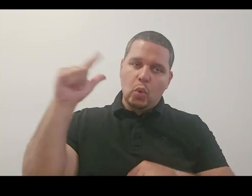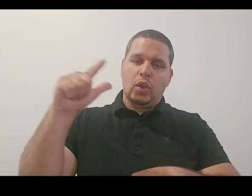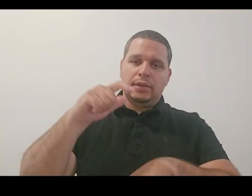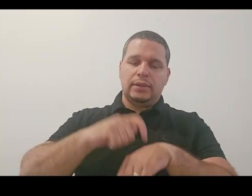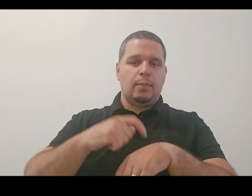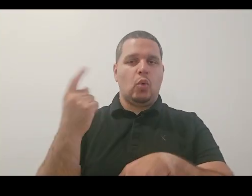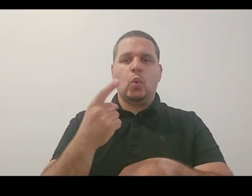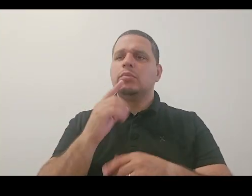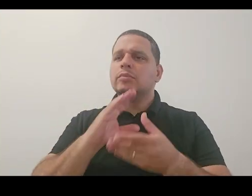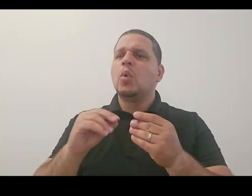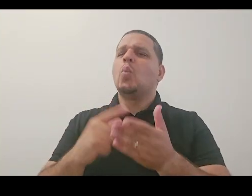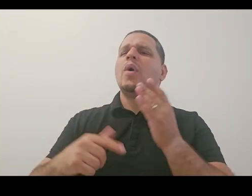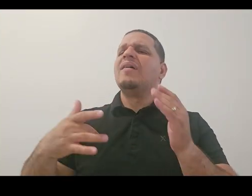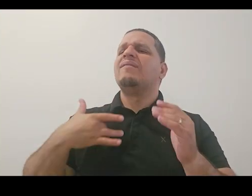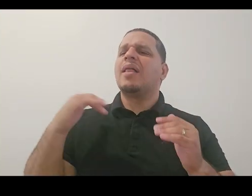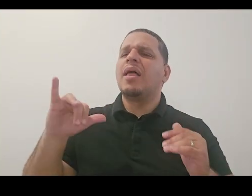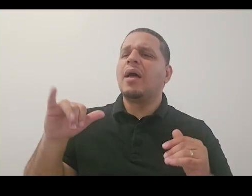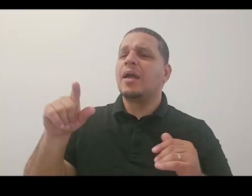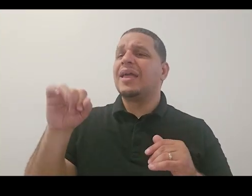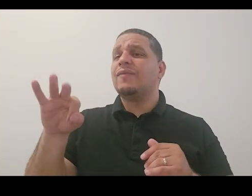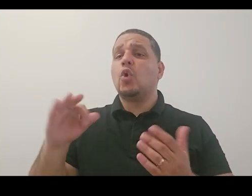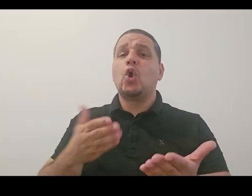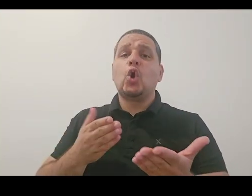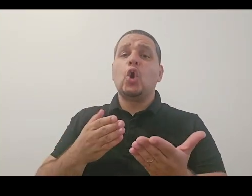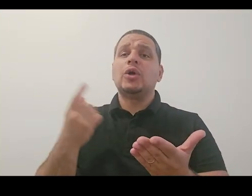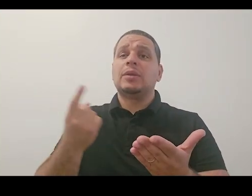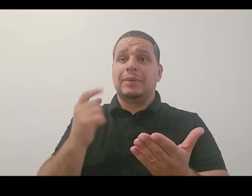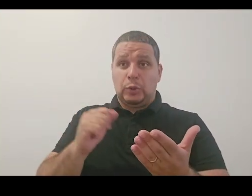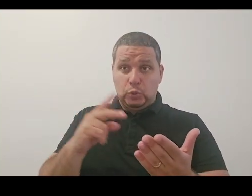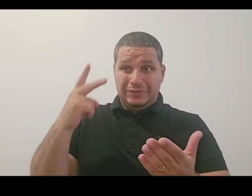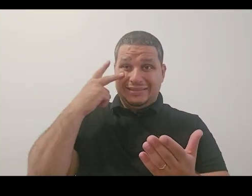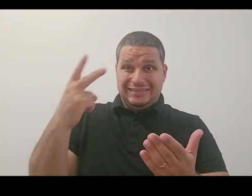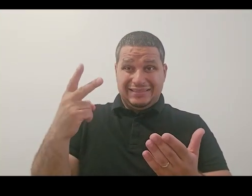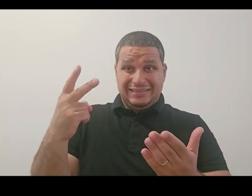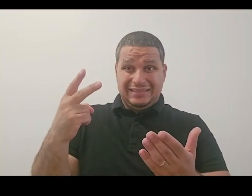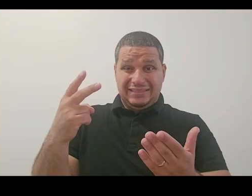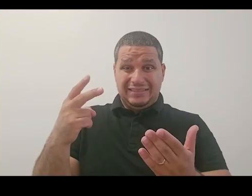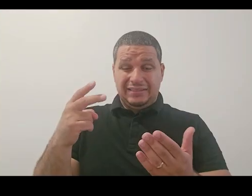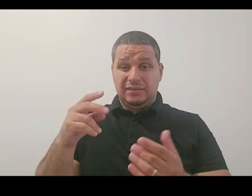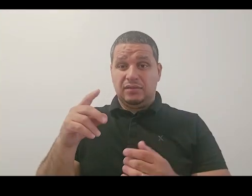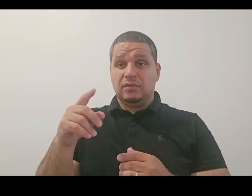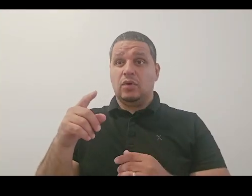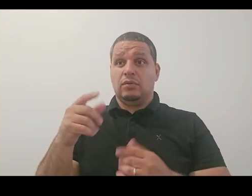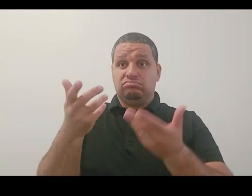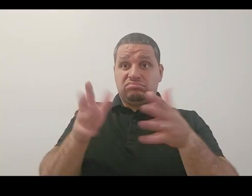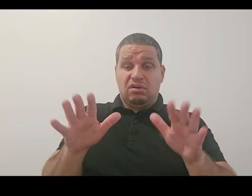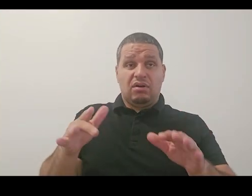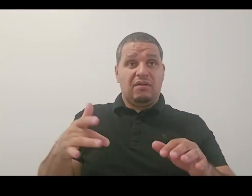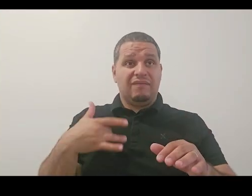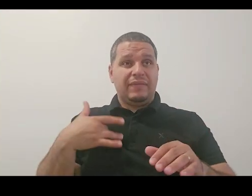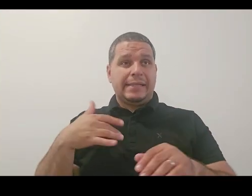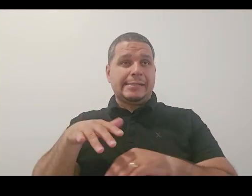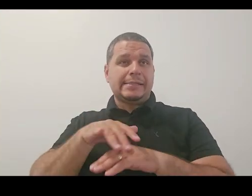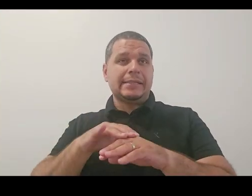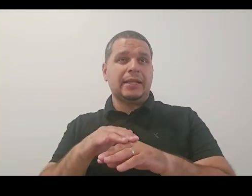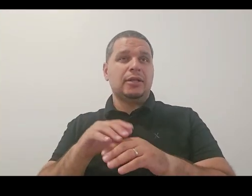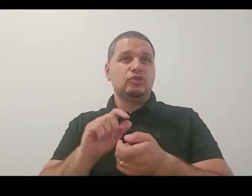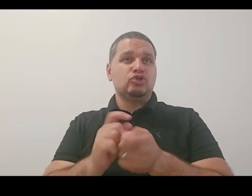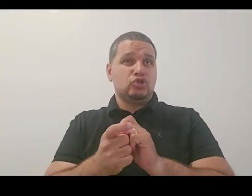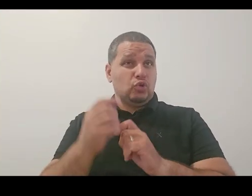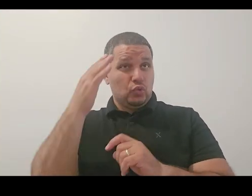about what does it feel like if you're cooking something, can you see that it's done or tell that it's done based on the texture changing a